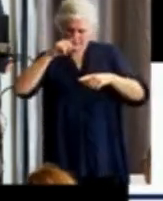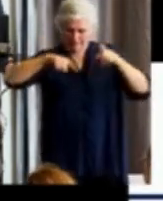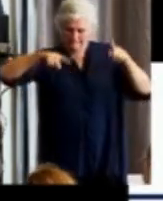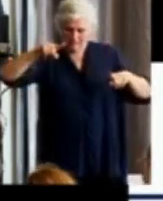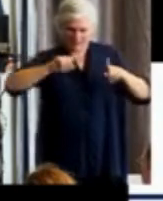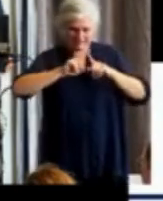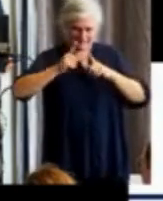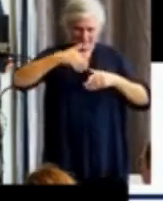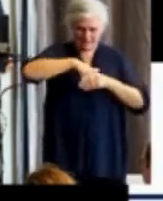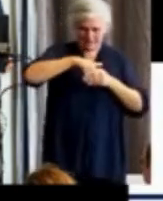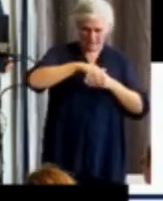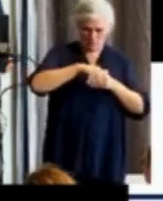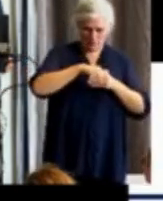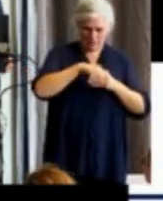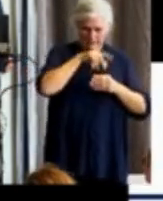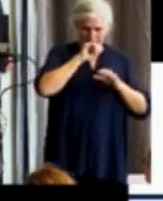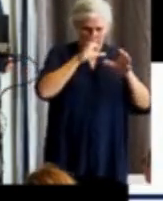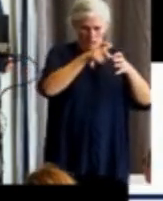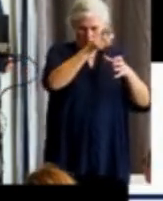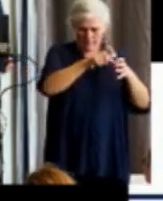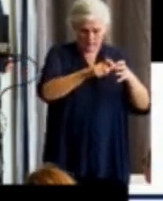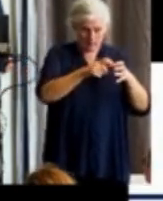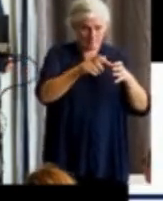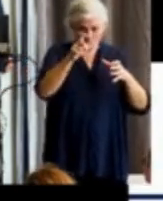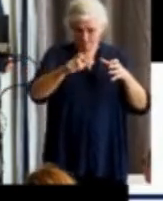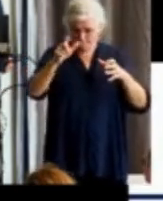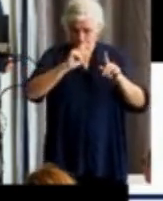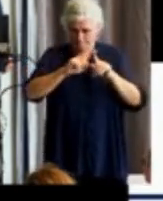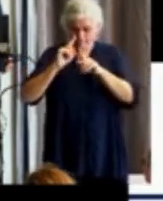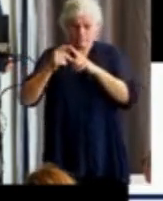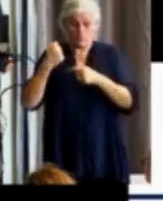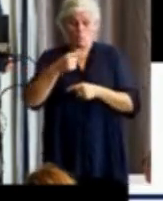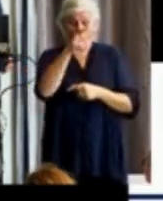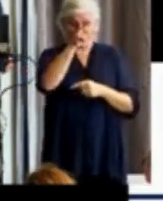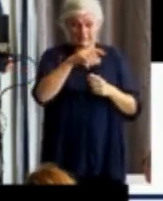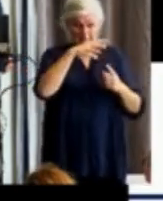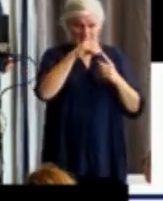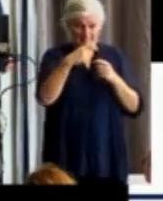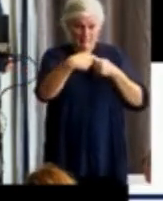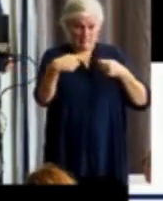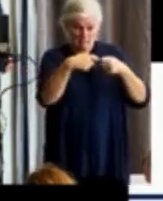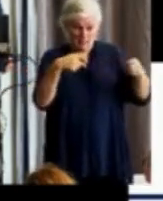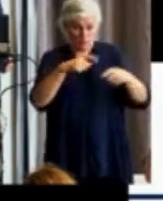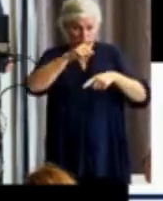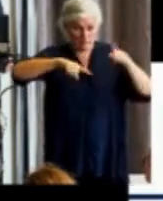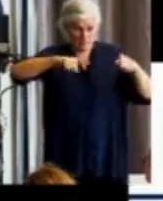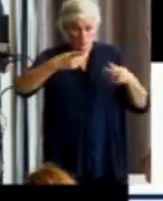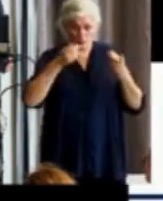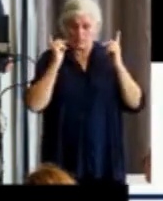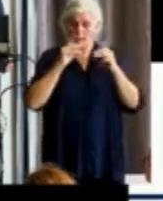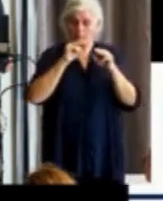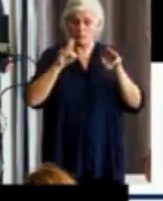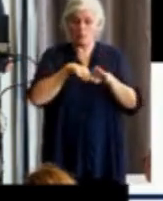species within a sample. And we find that in one particular measurement of diversity, the people with LGI1